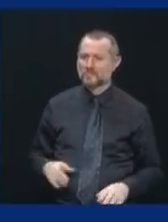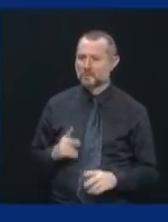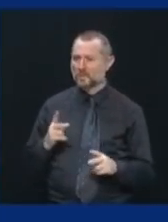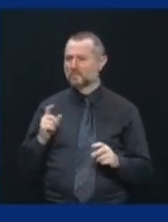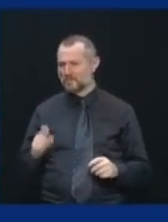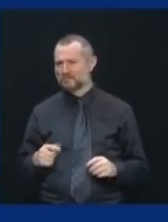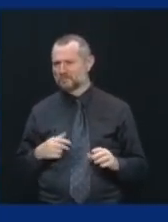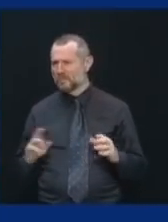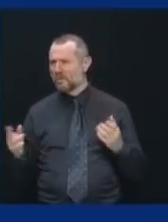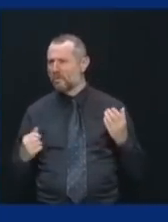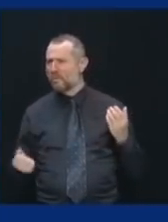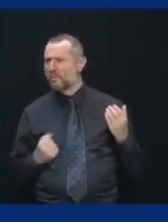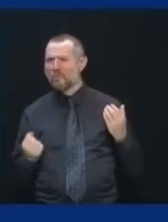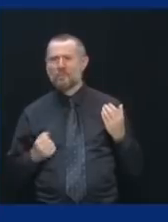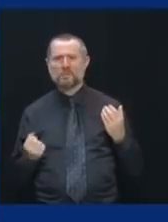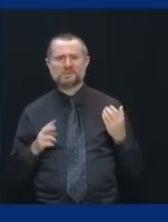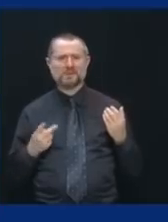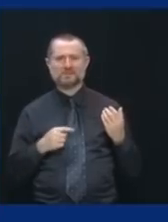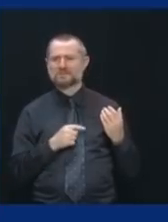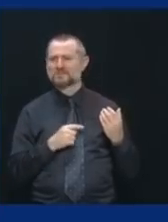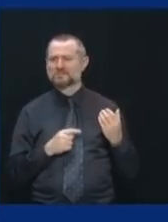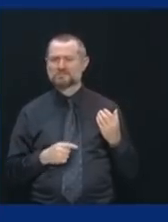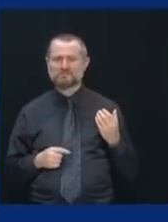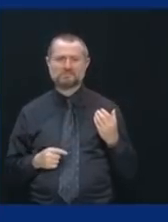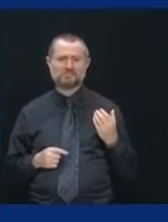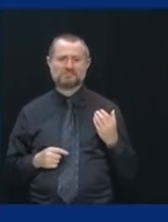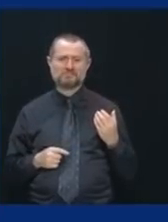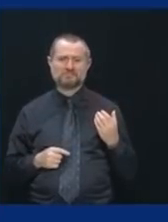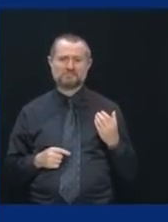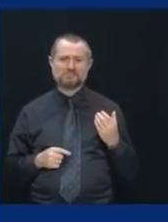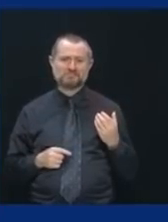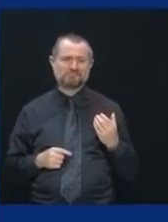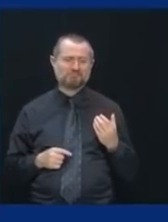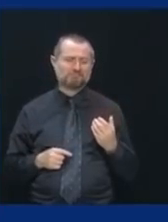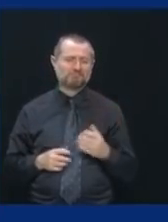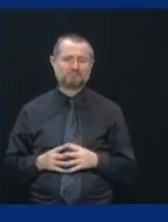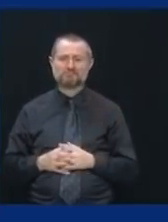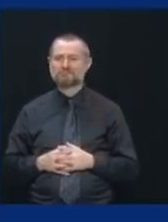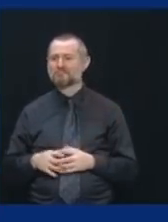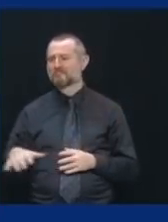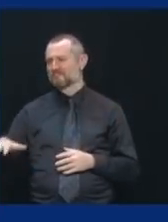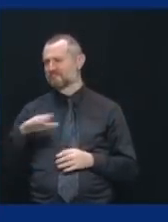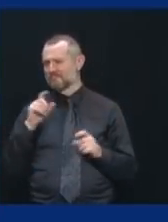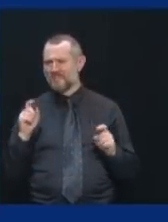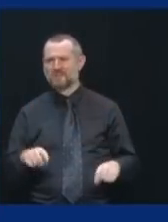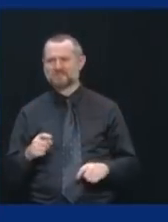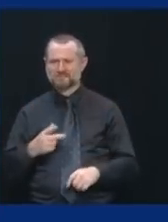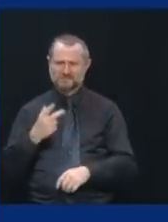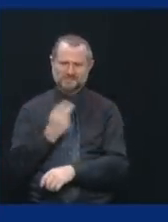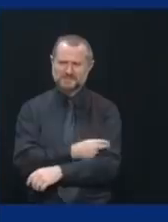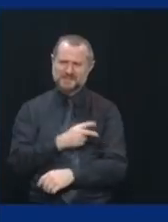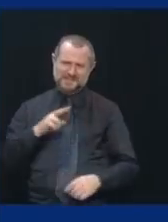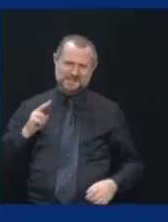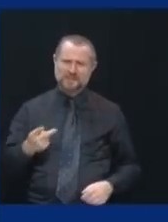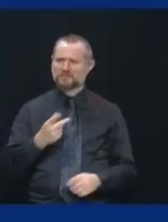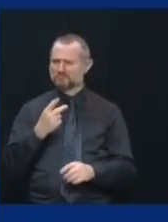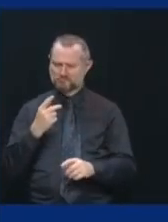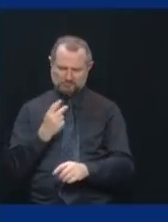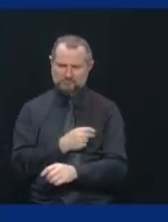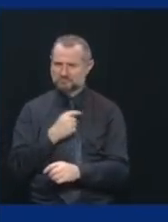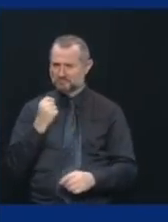first dose. I get it. Everybody has to get the second dose at the right time. I understand that.